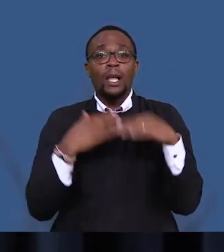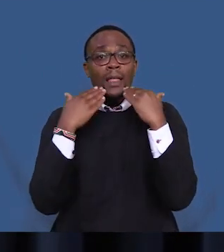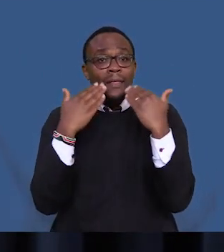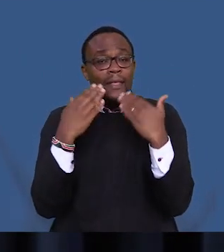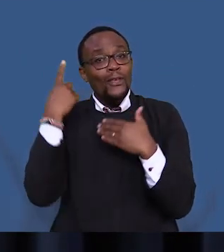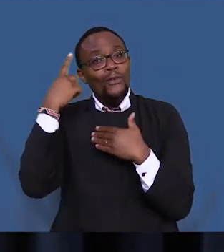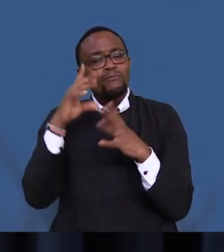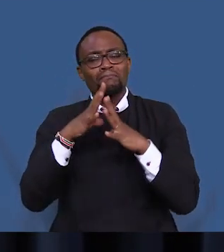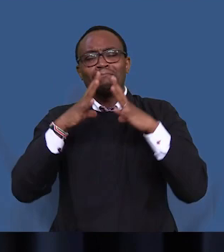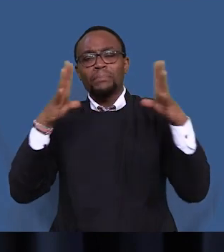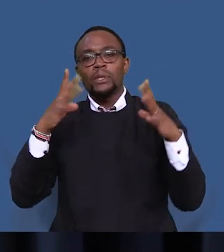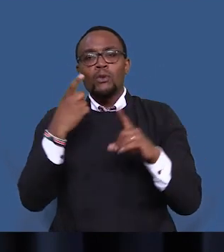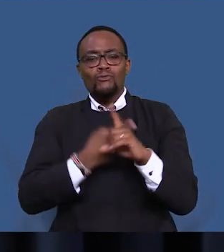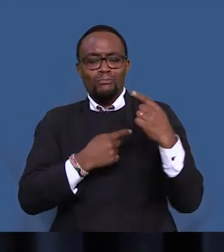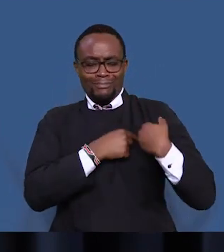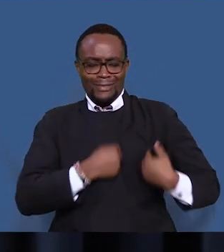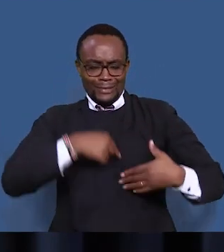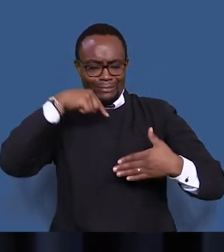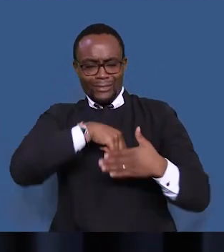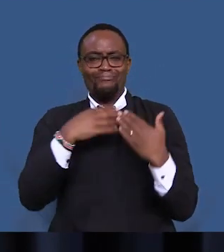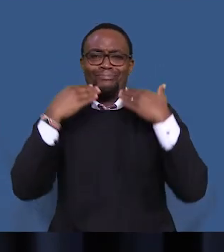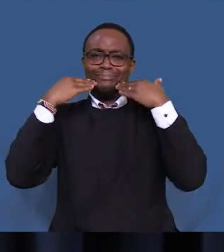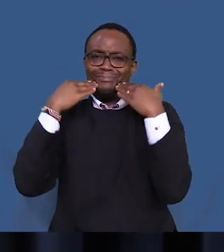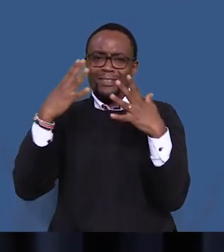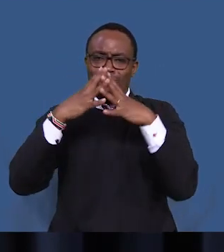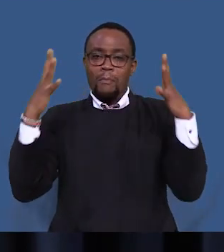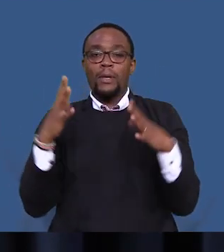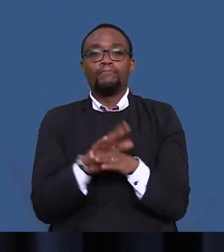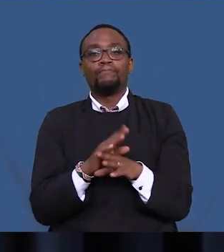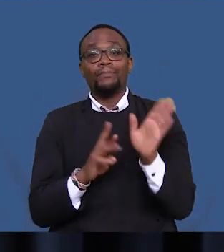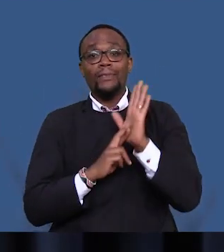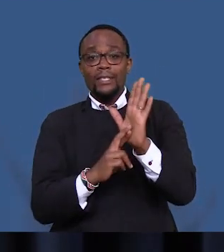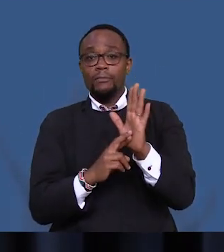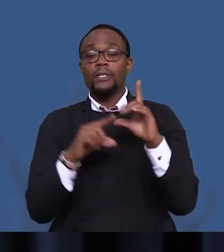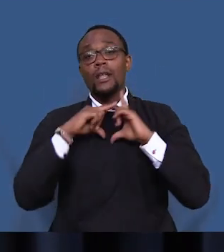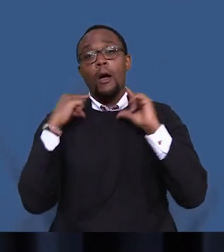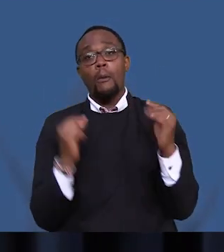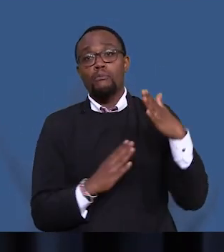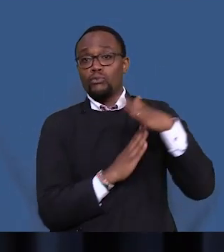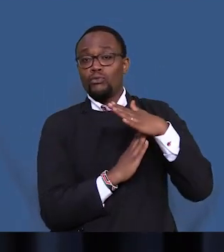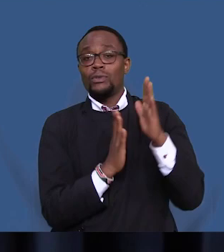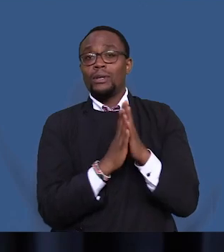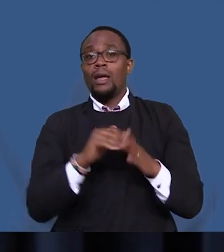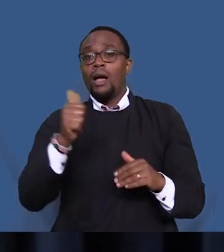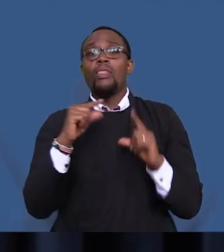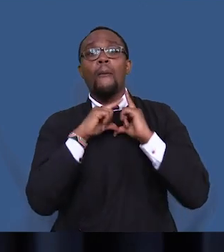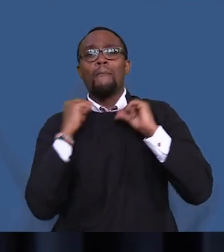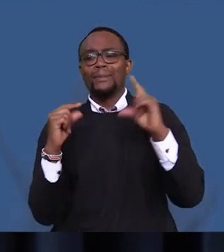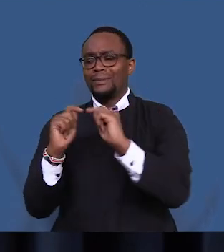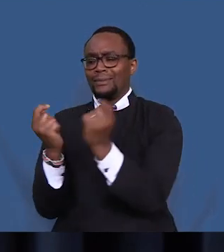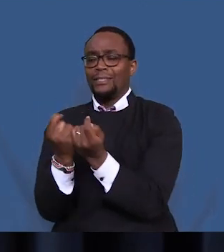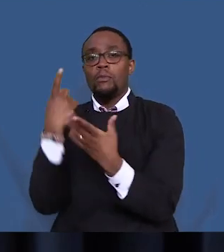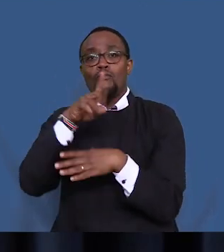thank you absolutely from the depths of our hearts on behalf of the provost and the pastoral team of this cathedral for